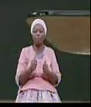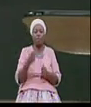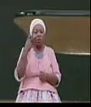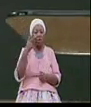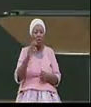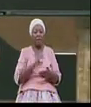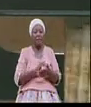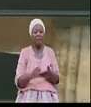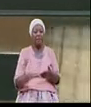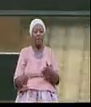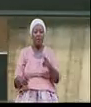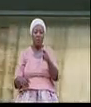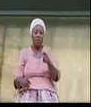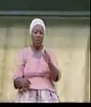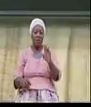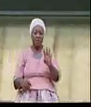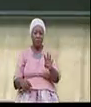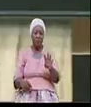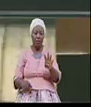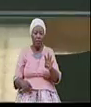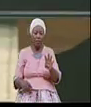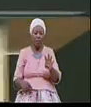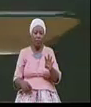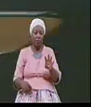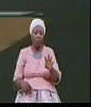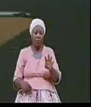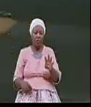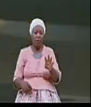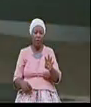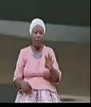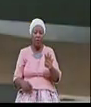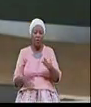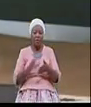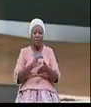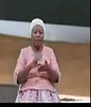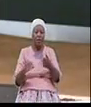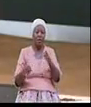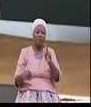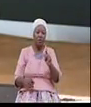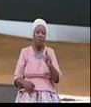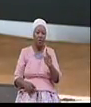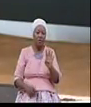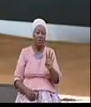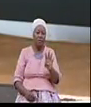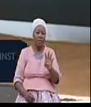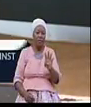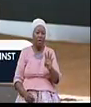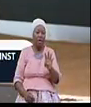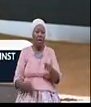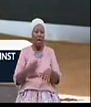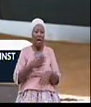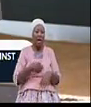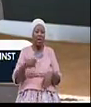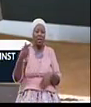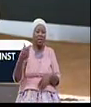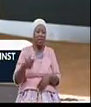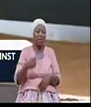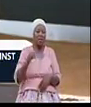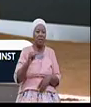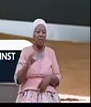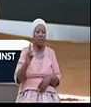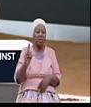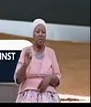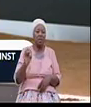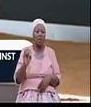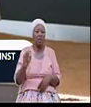24 of that same chapter. In verse 24, And Gideon said